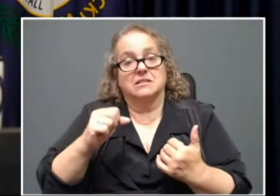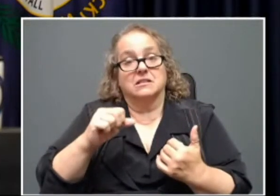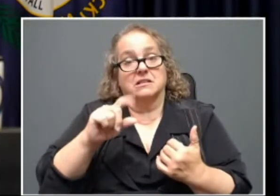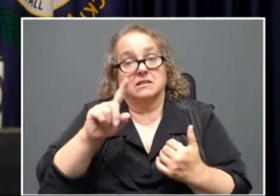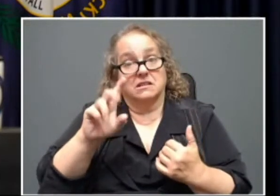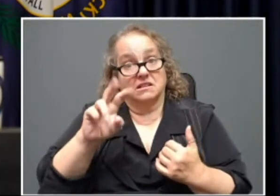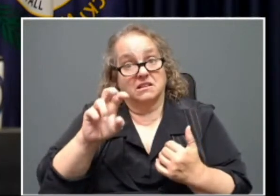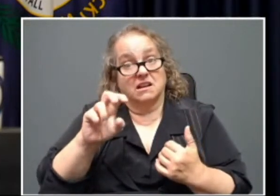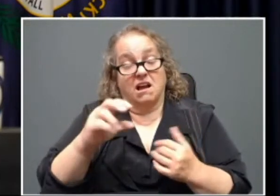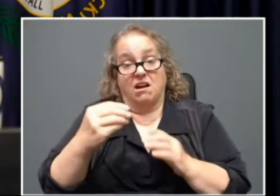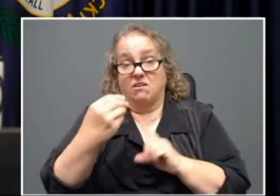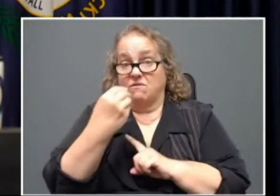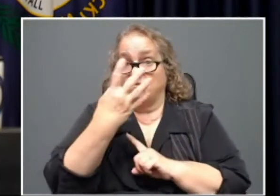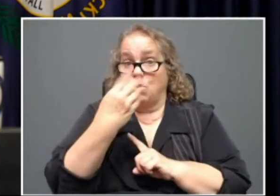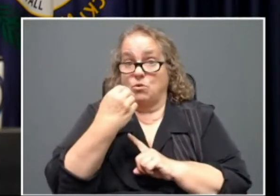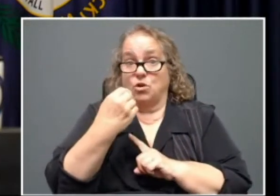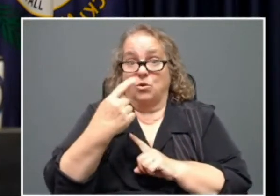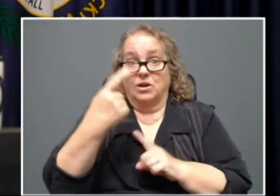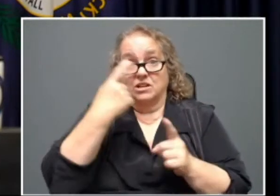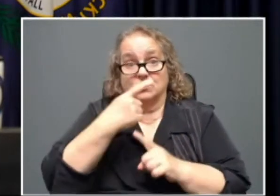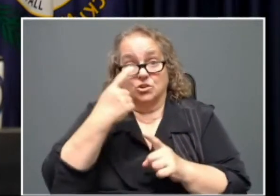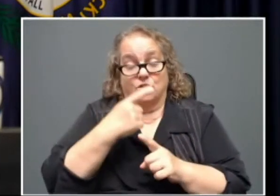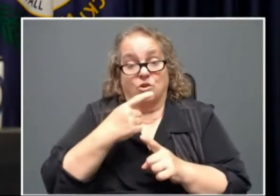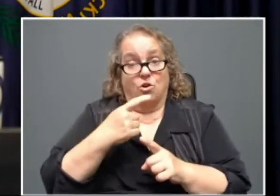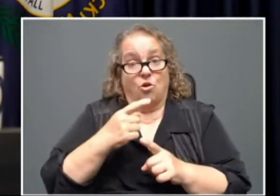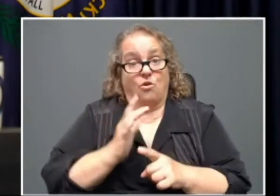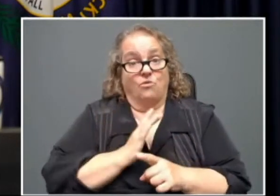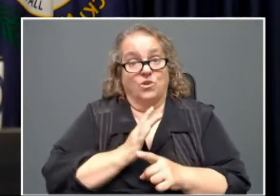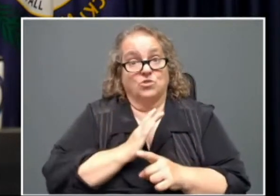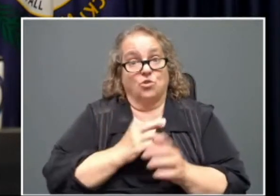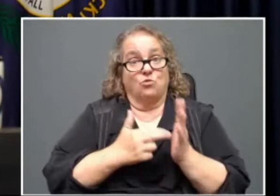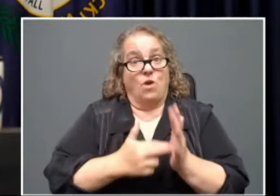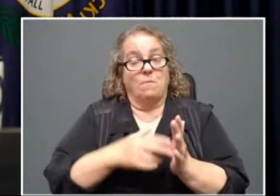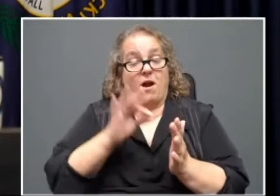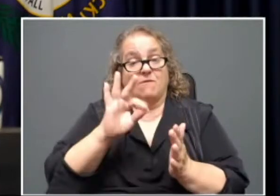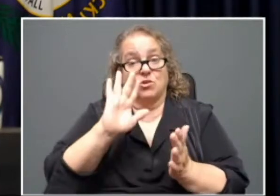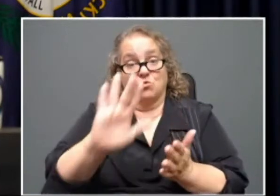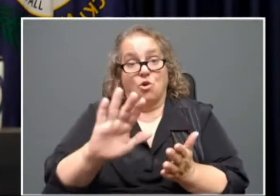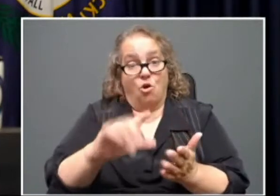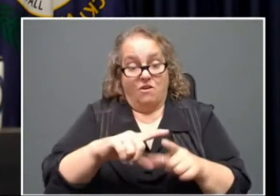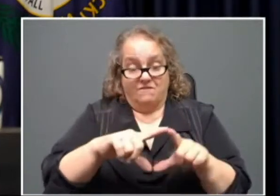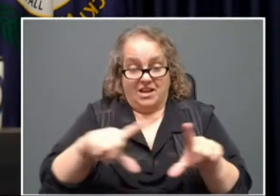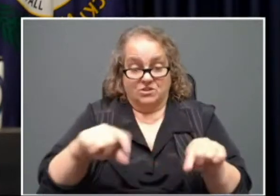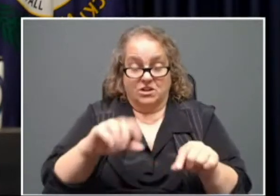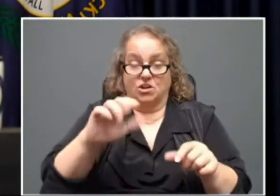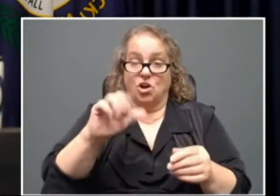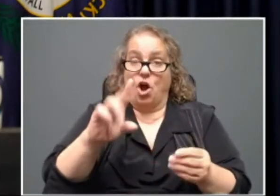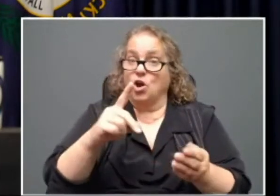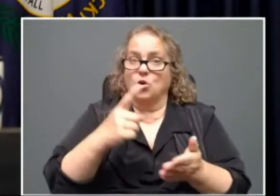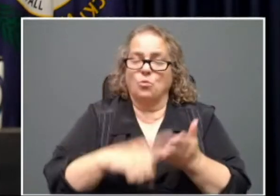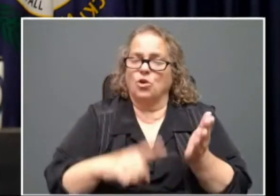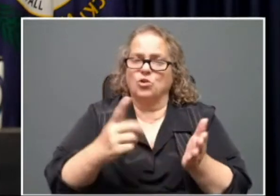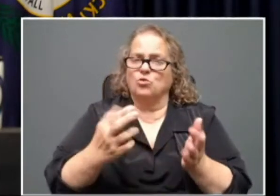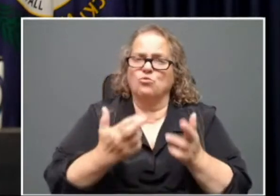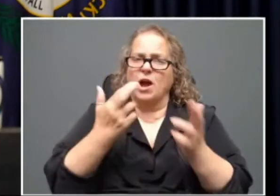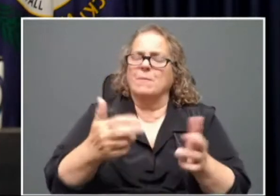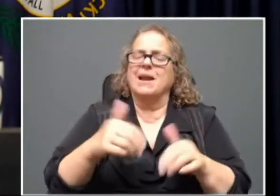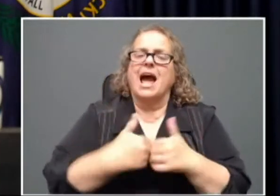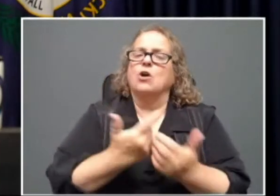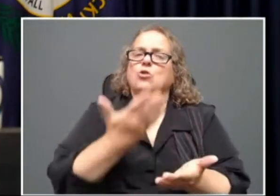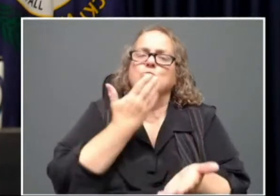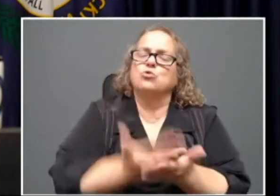official representation of their vaccination card? And I guess what would you recommend on this front of proving your